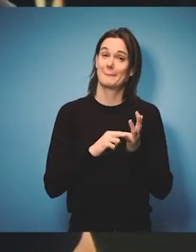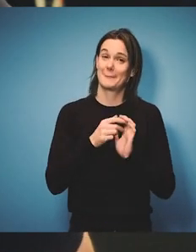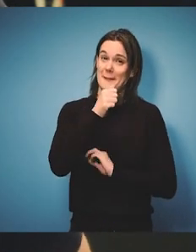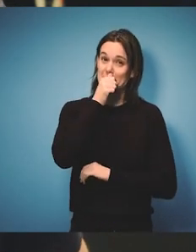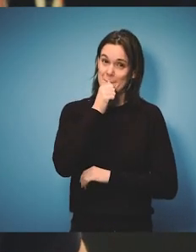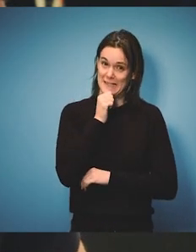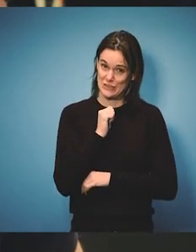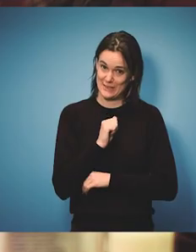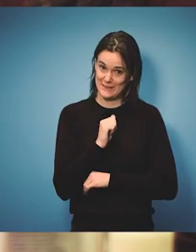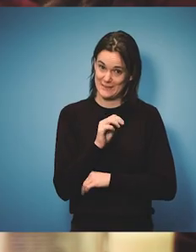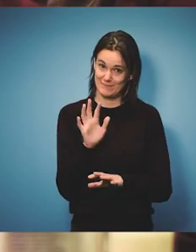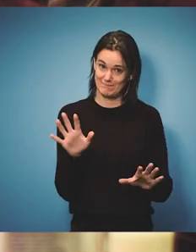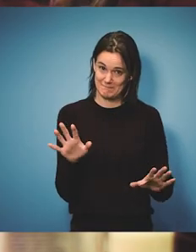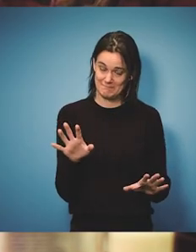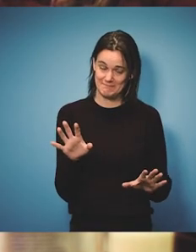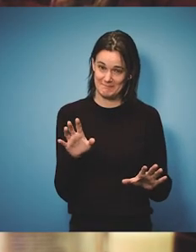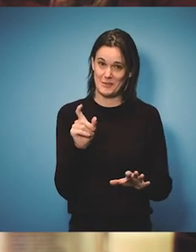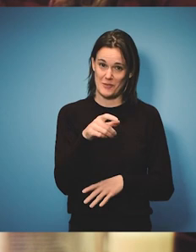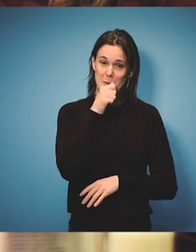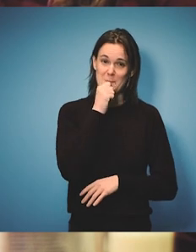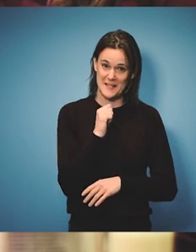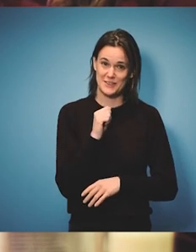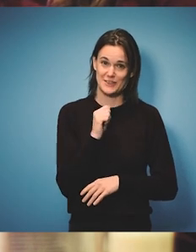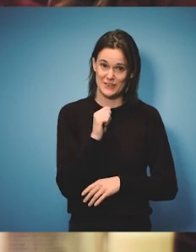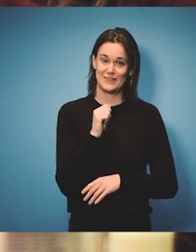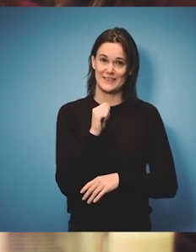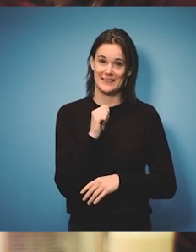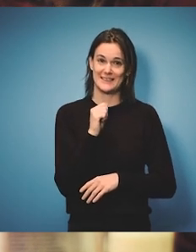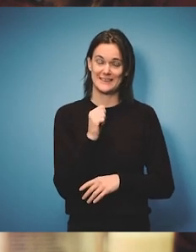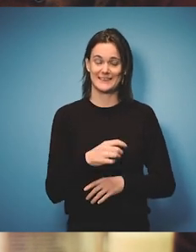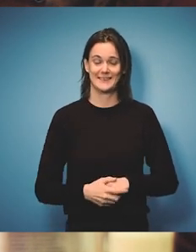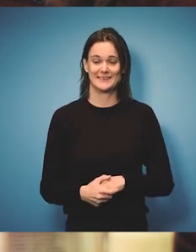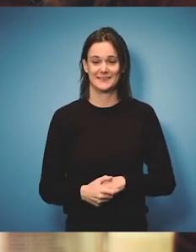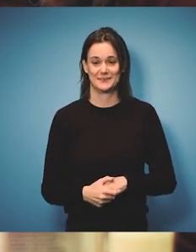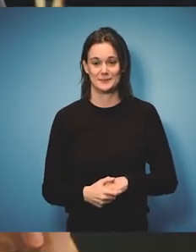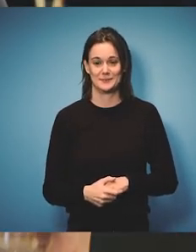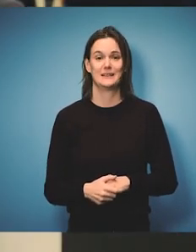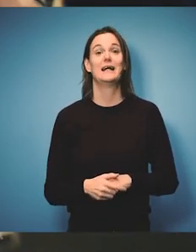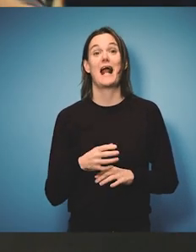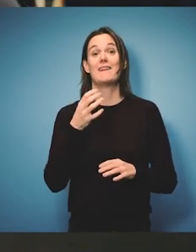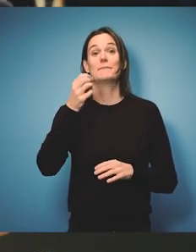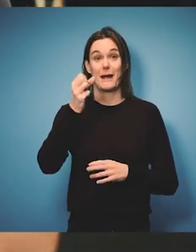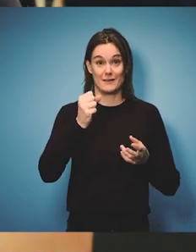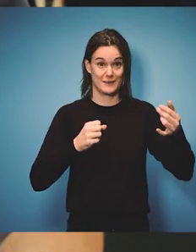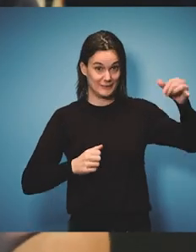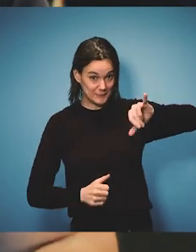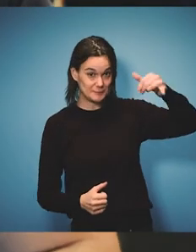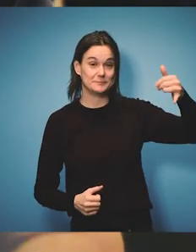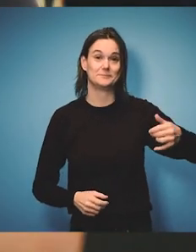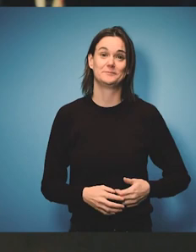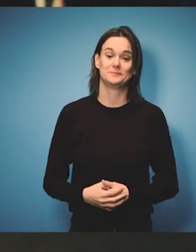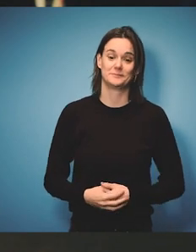Which means patience. Just saying you need to be patient, okay? The good things come to those that wait. Now we're gonna add the rest of the milk.